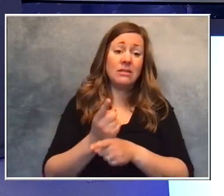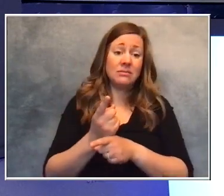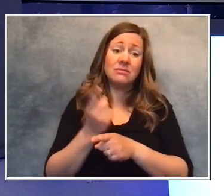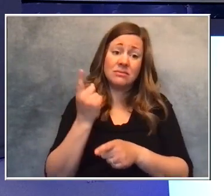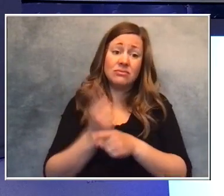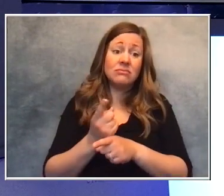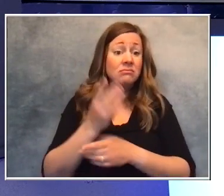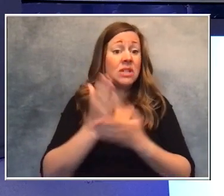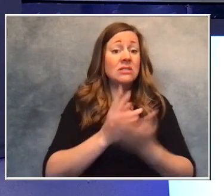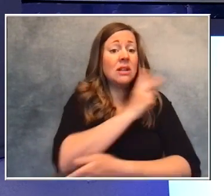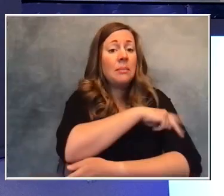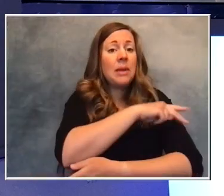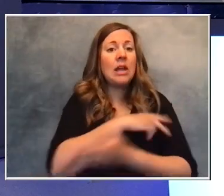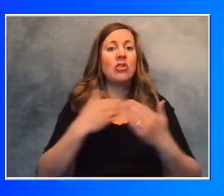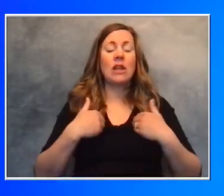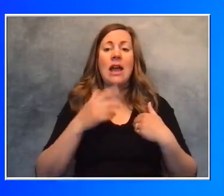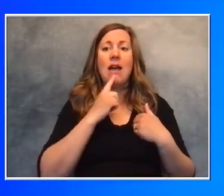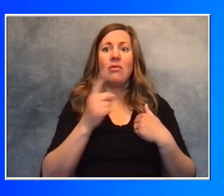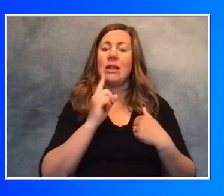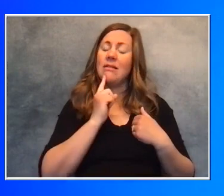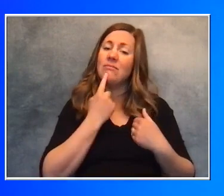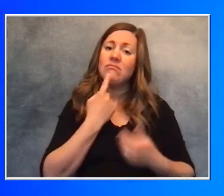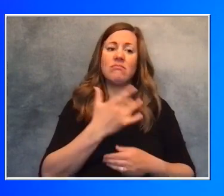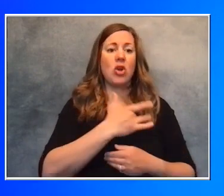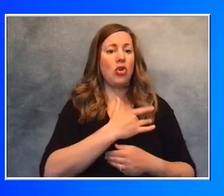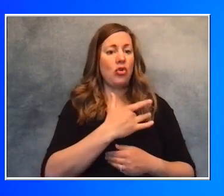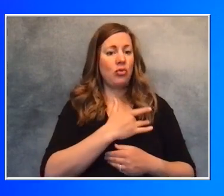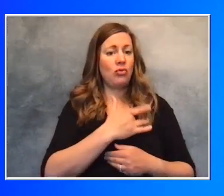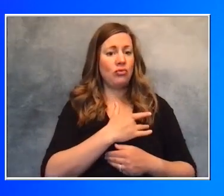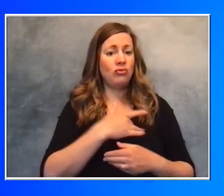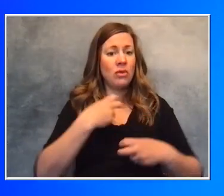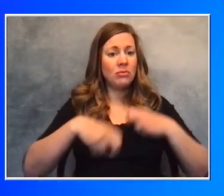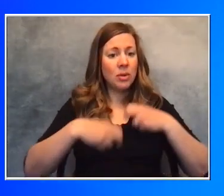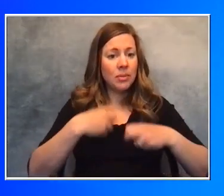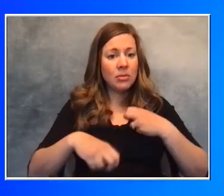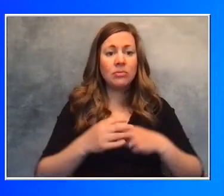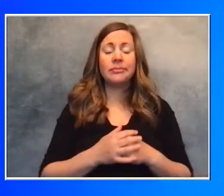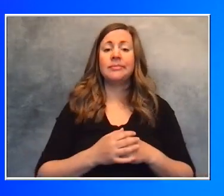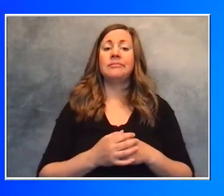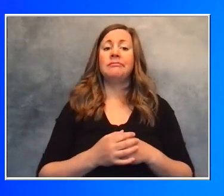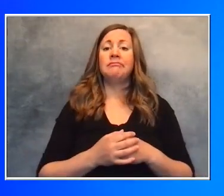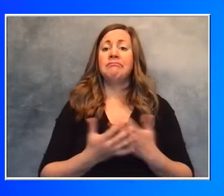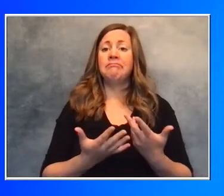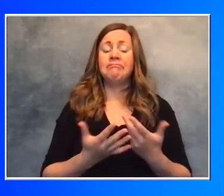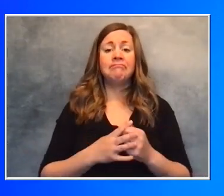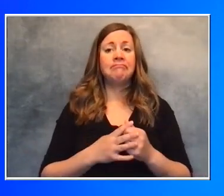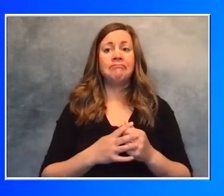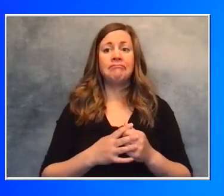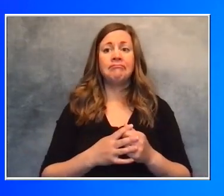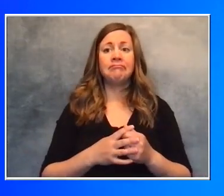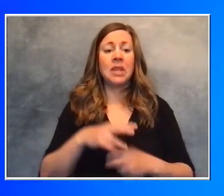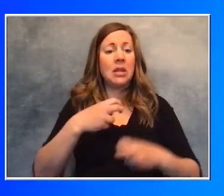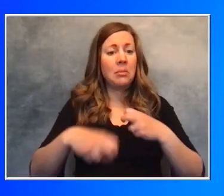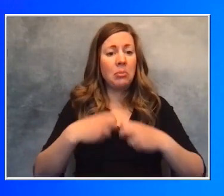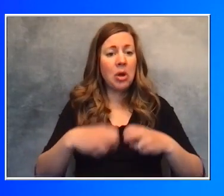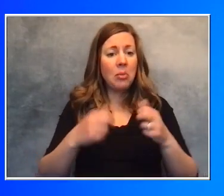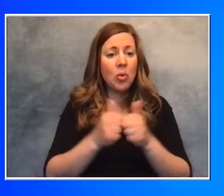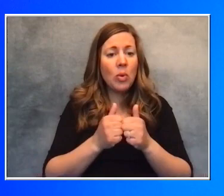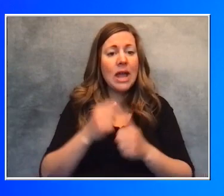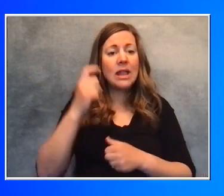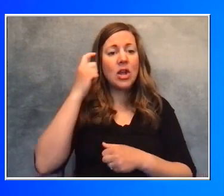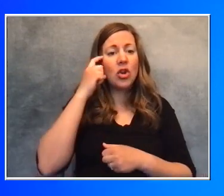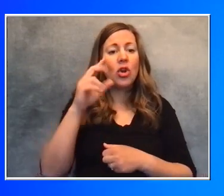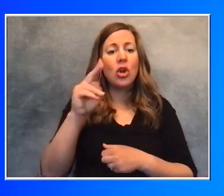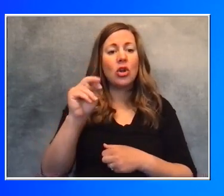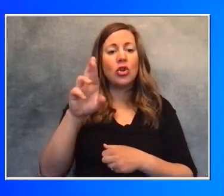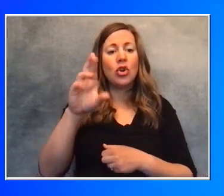had significant cardiovascular complications. They have had problems with what we call as neuromediated